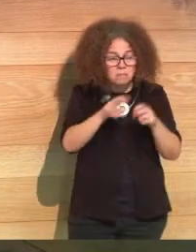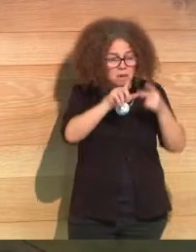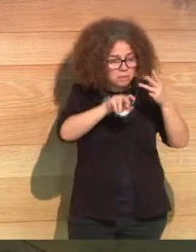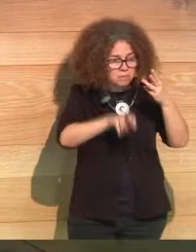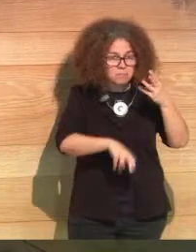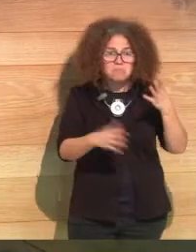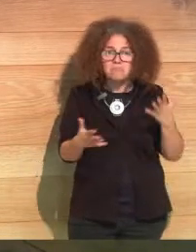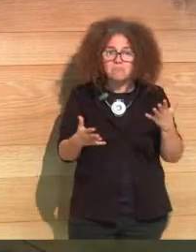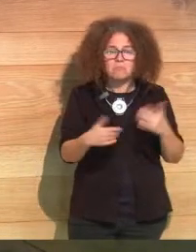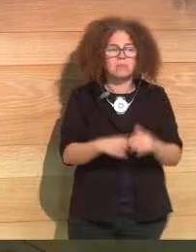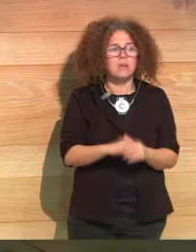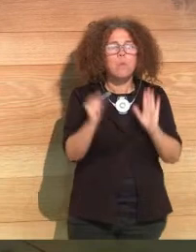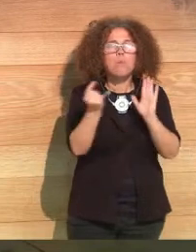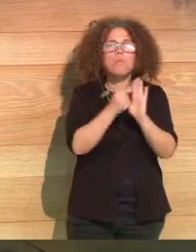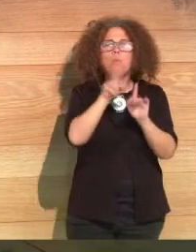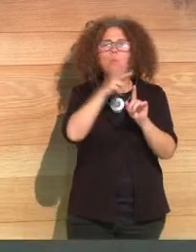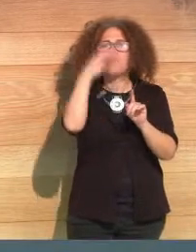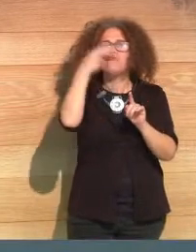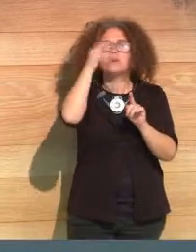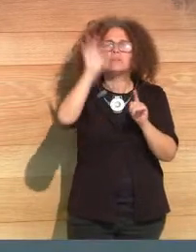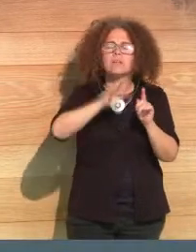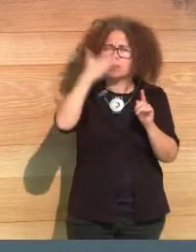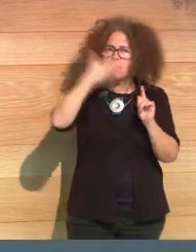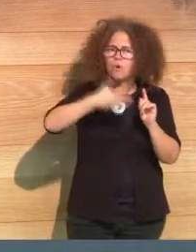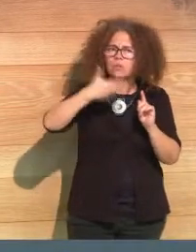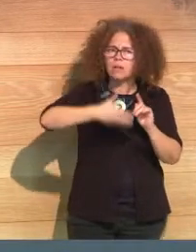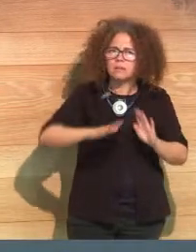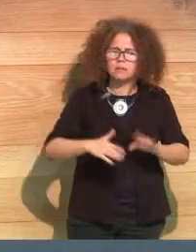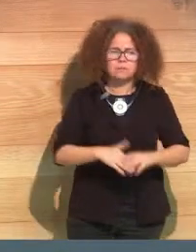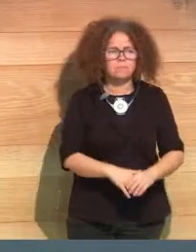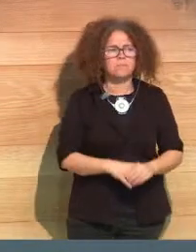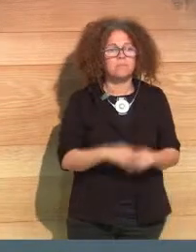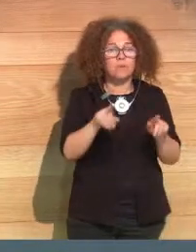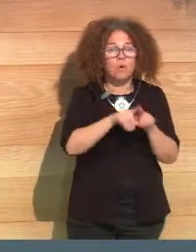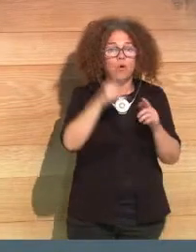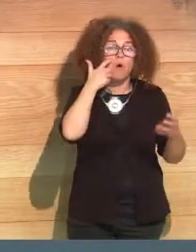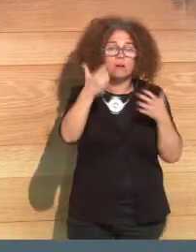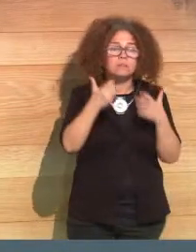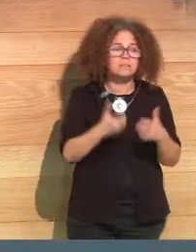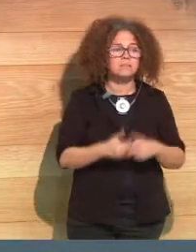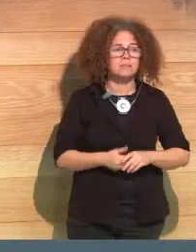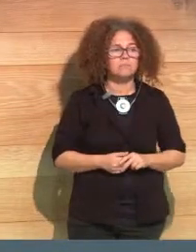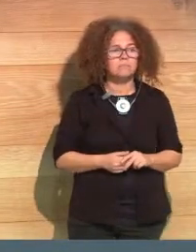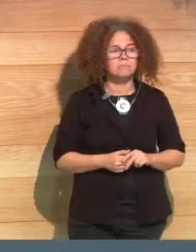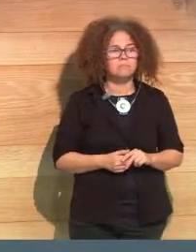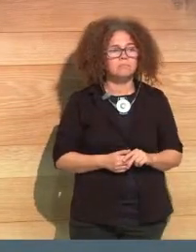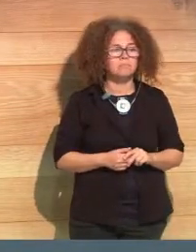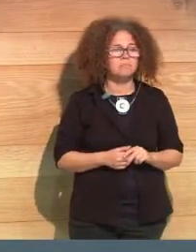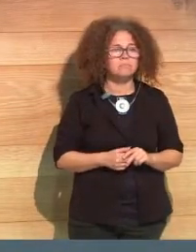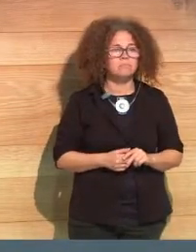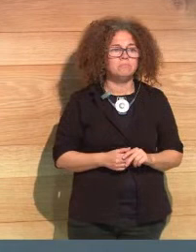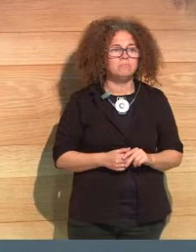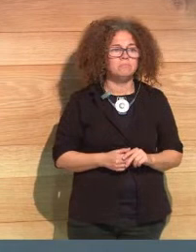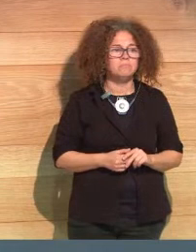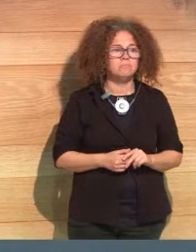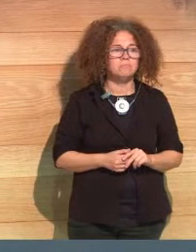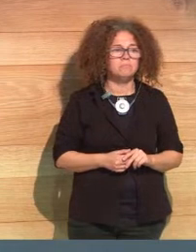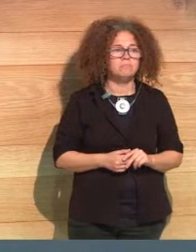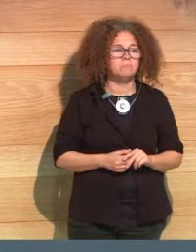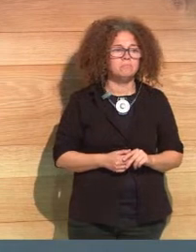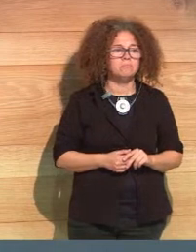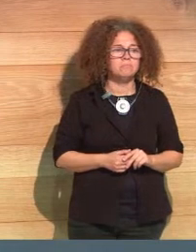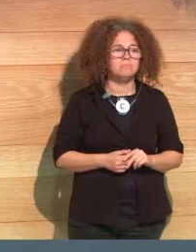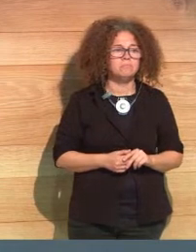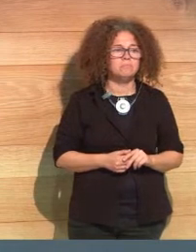really important. And as an artist, of course, my own consumption is something I now consider.